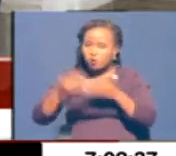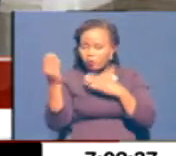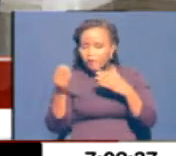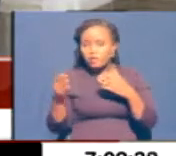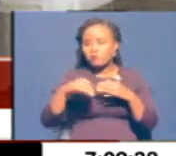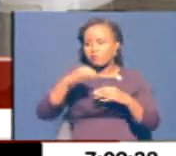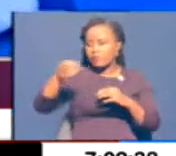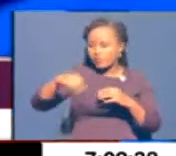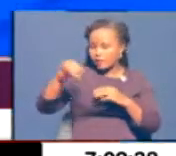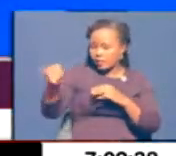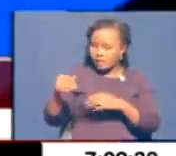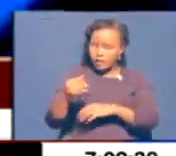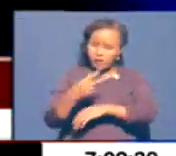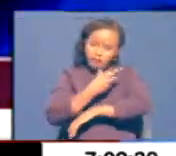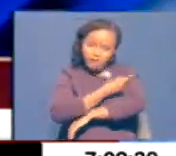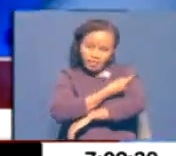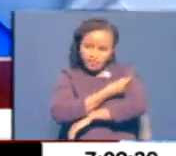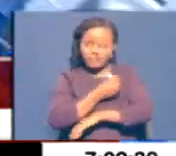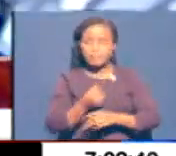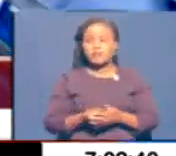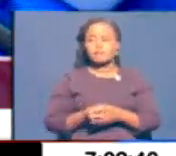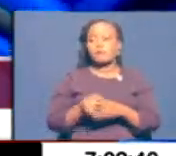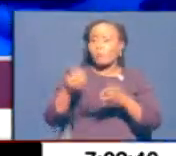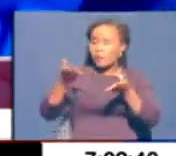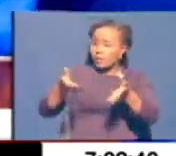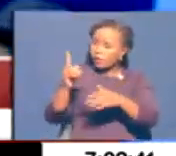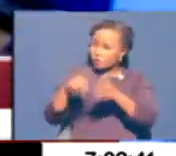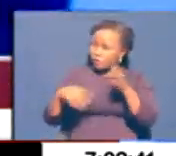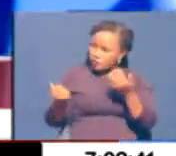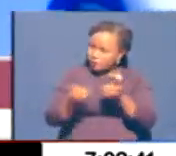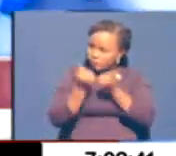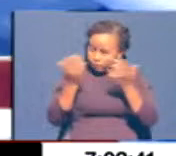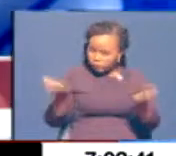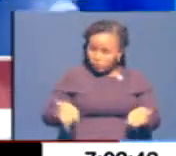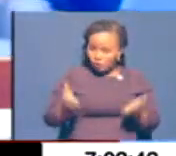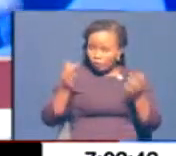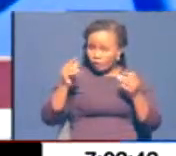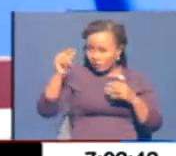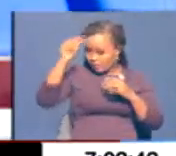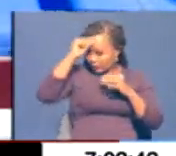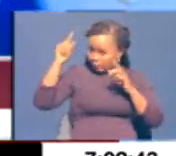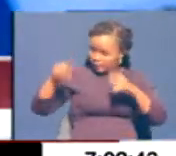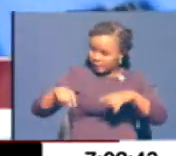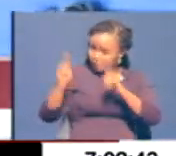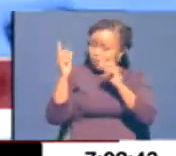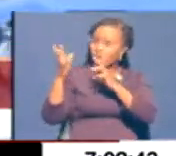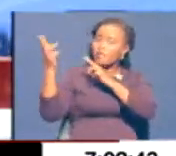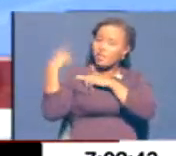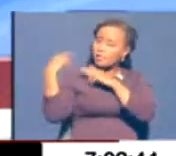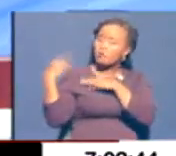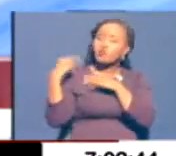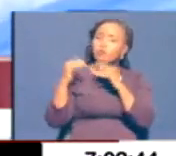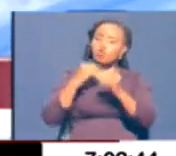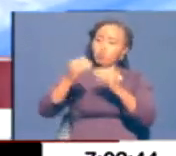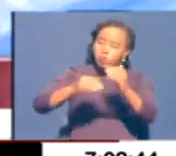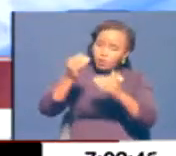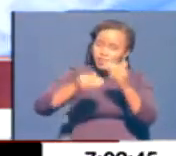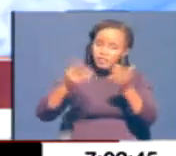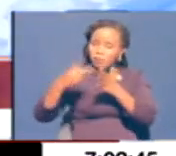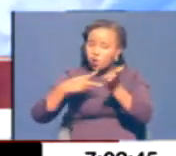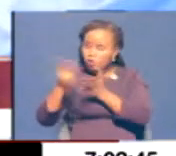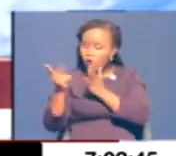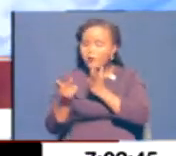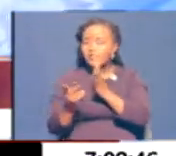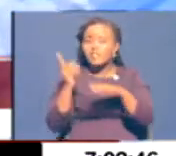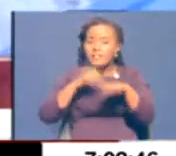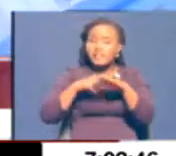Johnson. So what will happen is that the government will be the one that will submit that procurement. When the vaccines come,